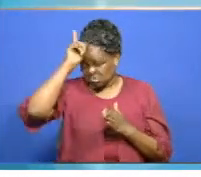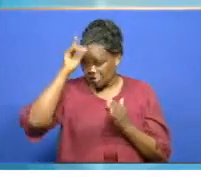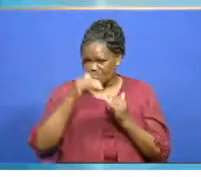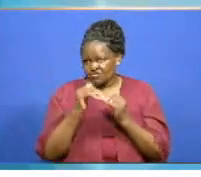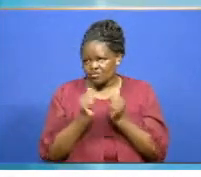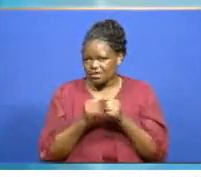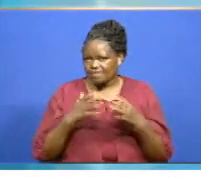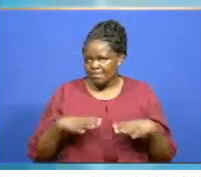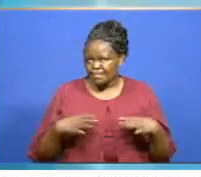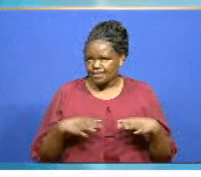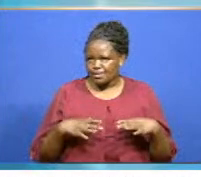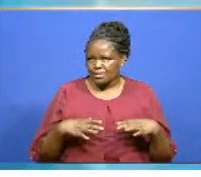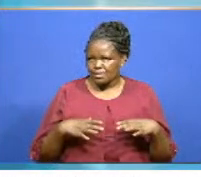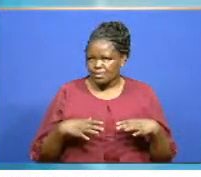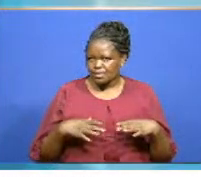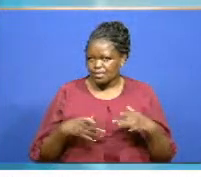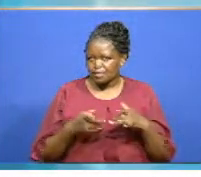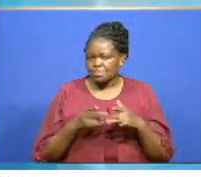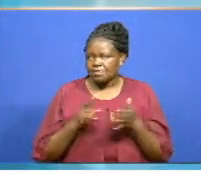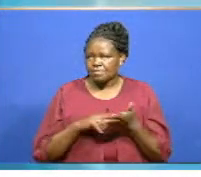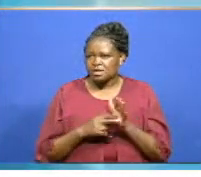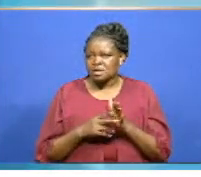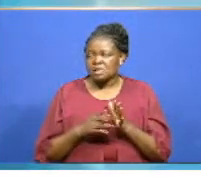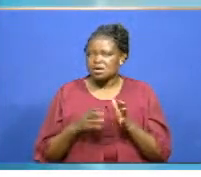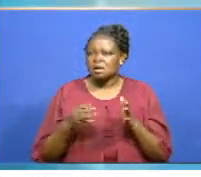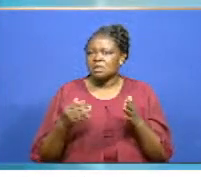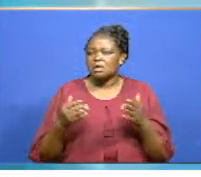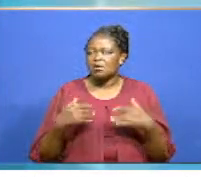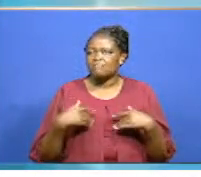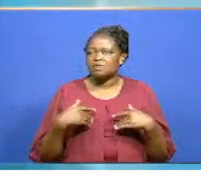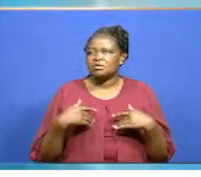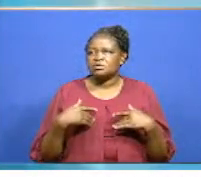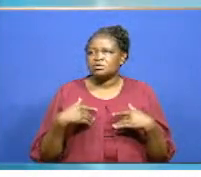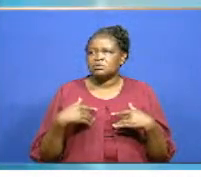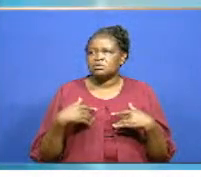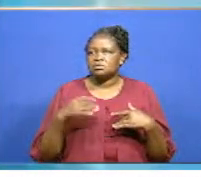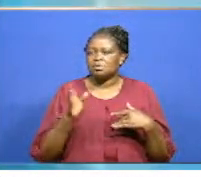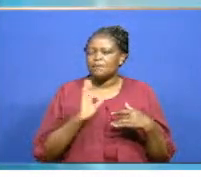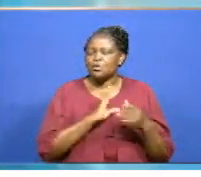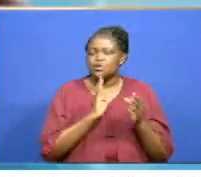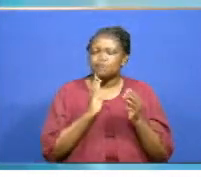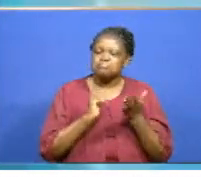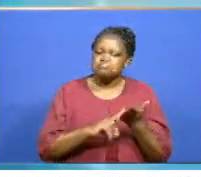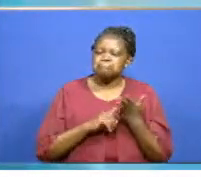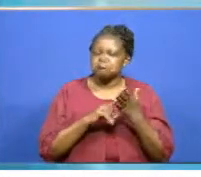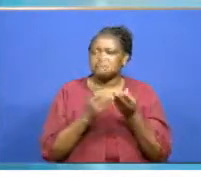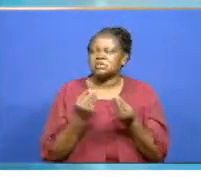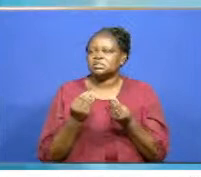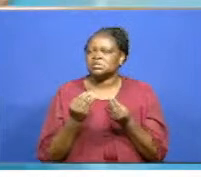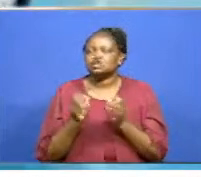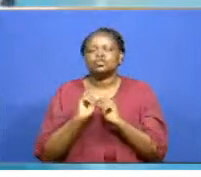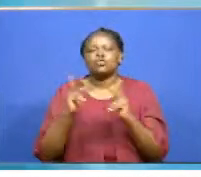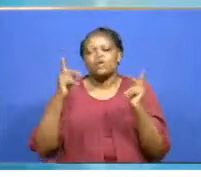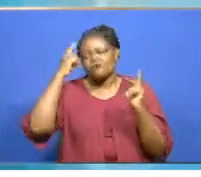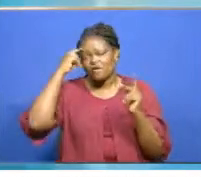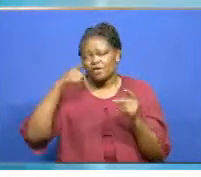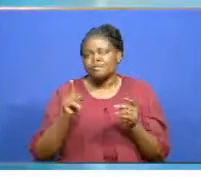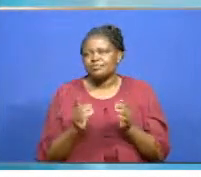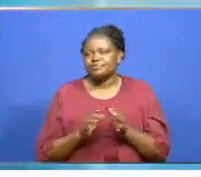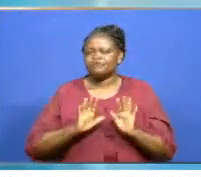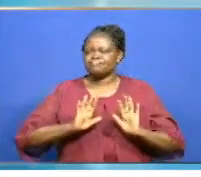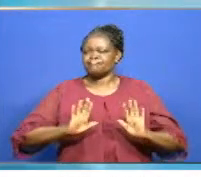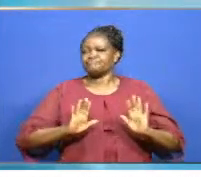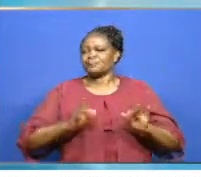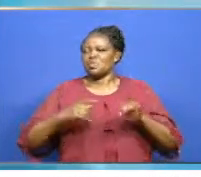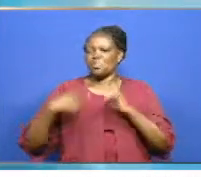So getting the boardroom discussion is easier. But I think it's okay for him, as he says, to keep off, whether